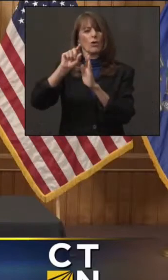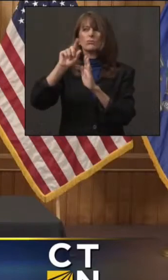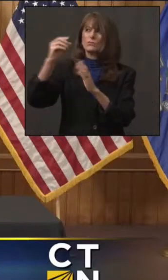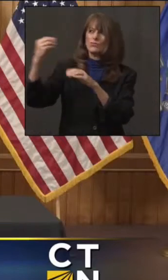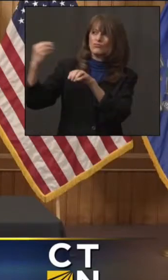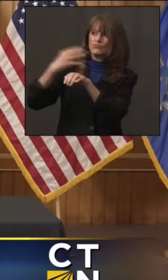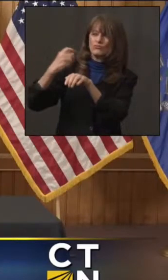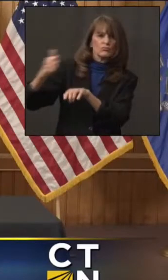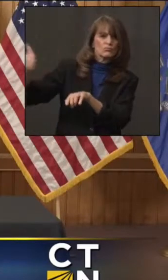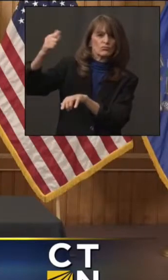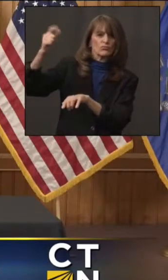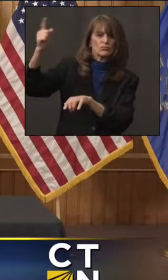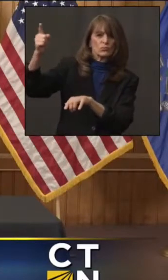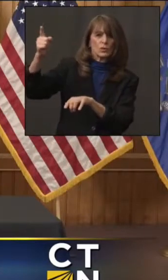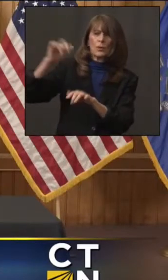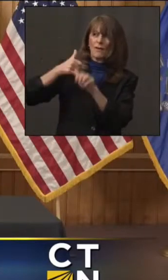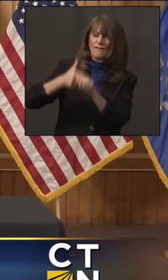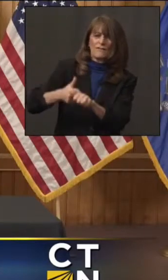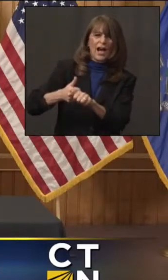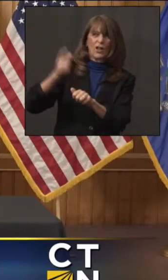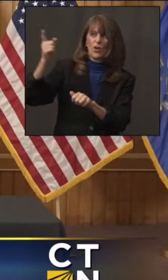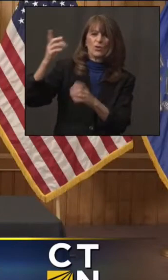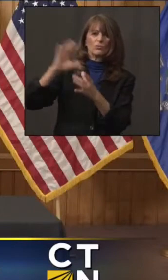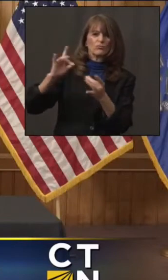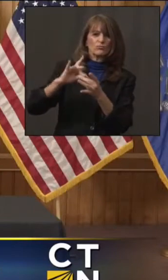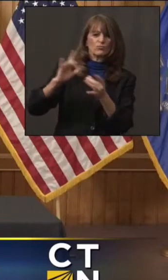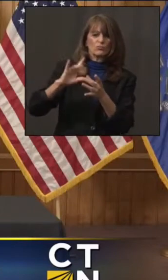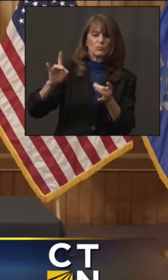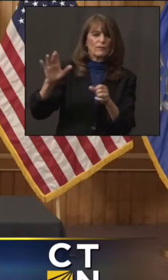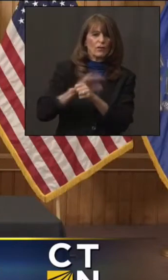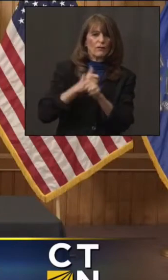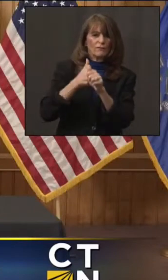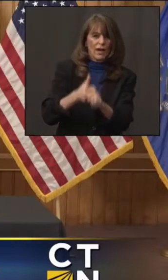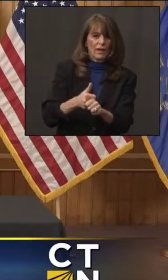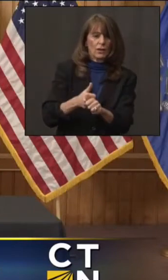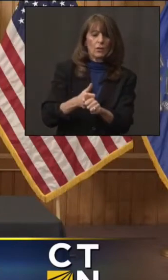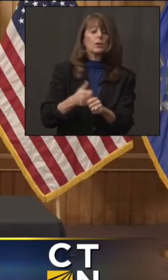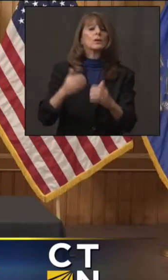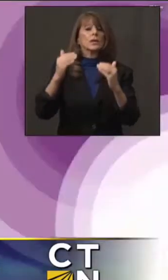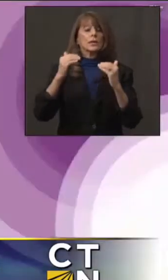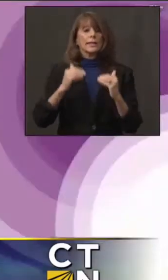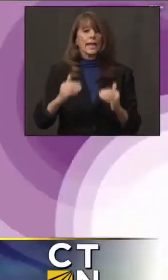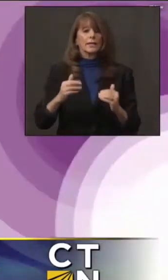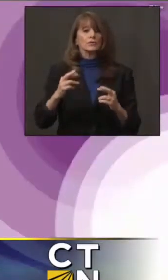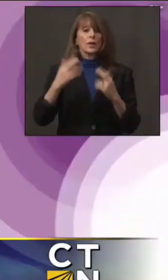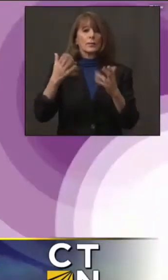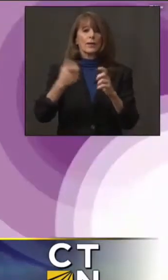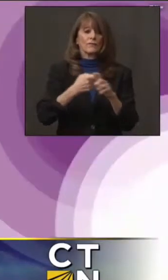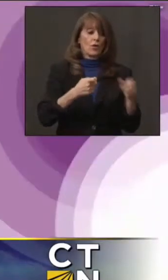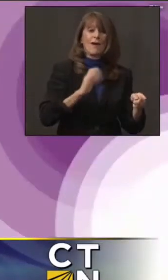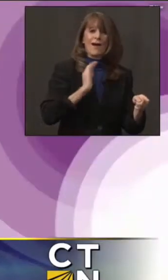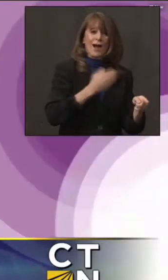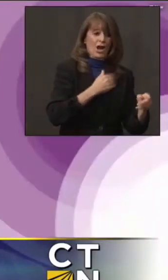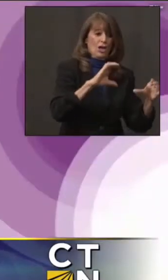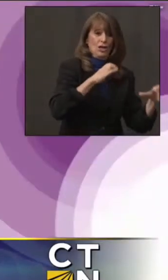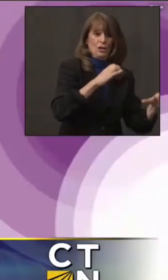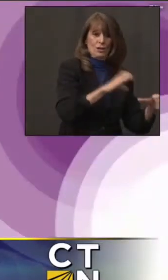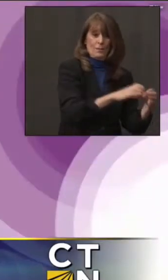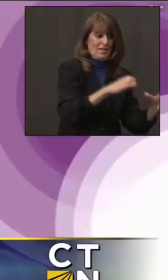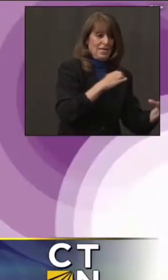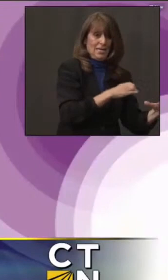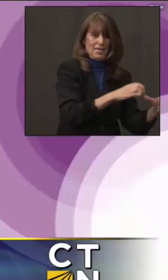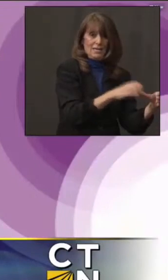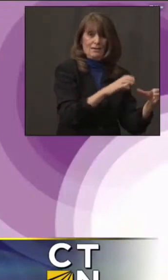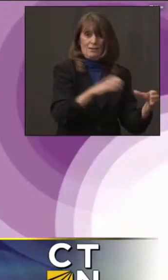extent that they don't change. We're going to comply with them 100%. And then we're going to also take the recommendations from our 3 subcommittees, and